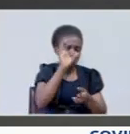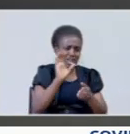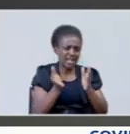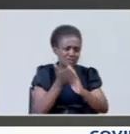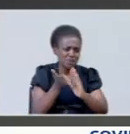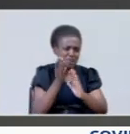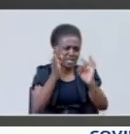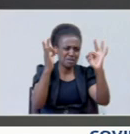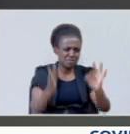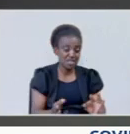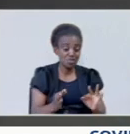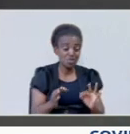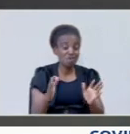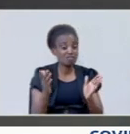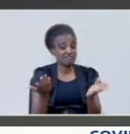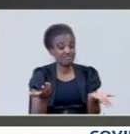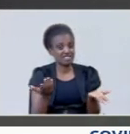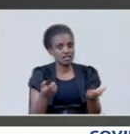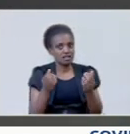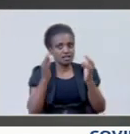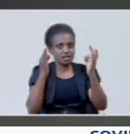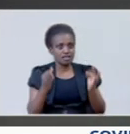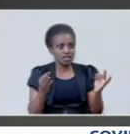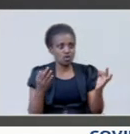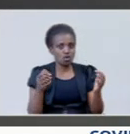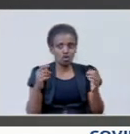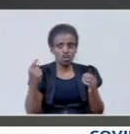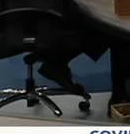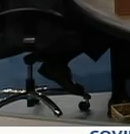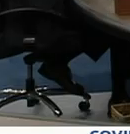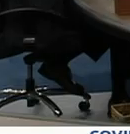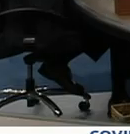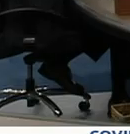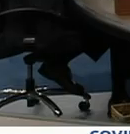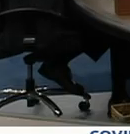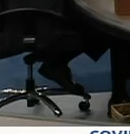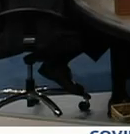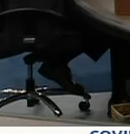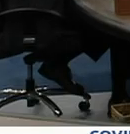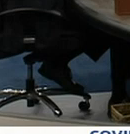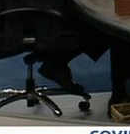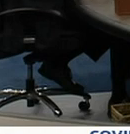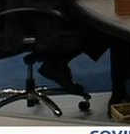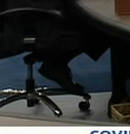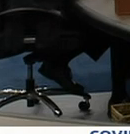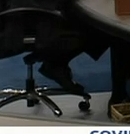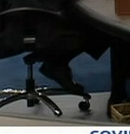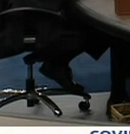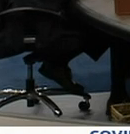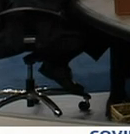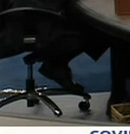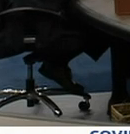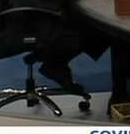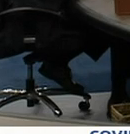their implementation may require adjustments. Well, this pandemic is not the first problem Rwandans have had to deal with. We